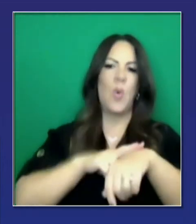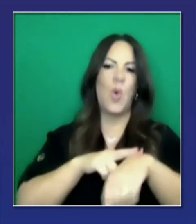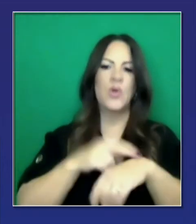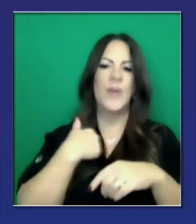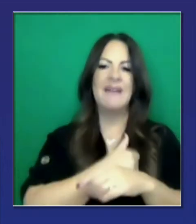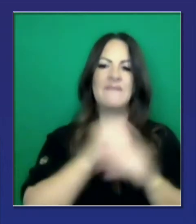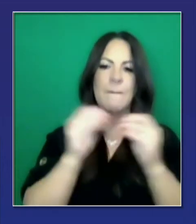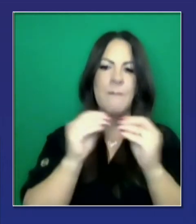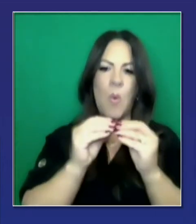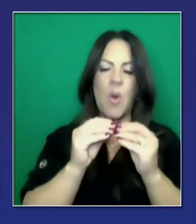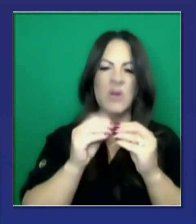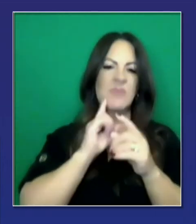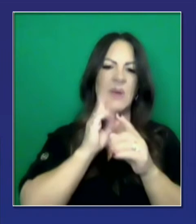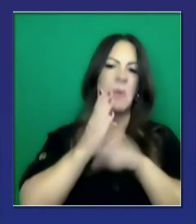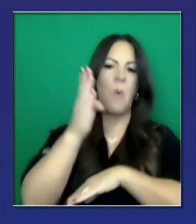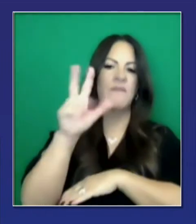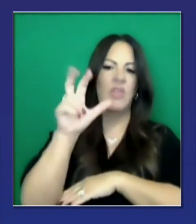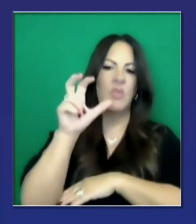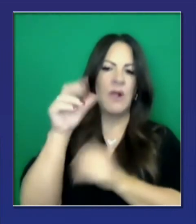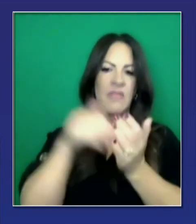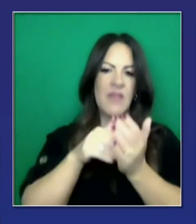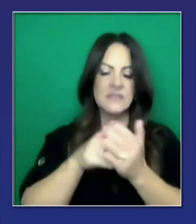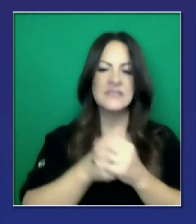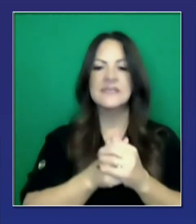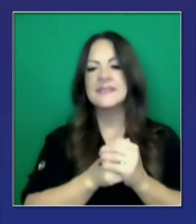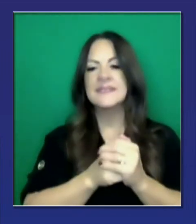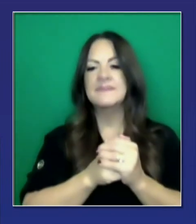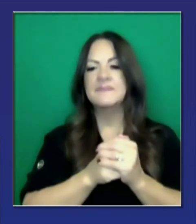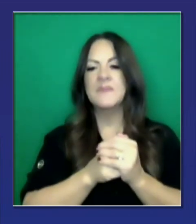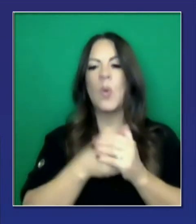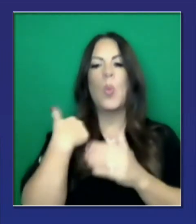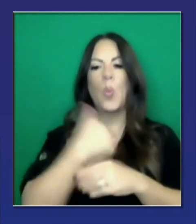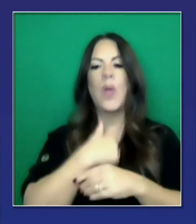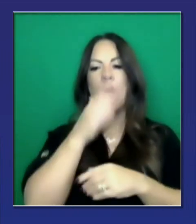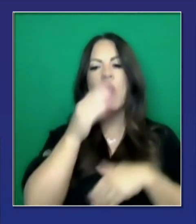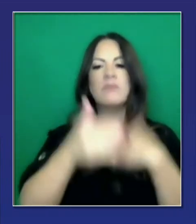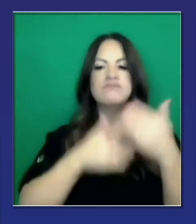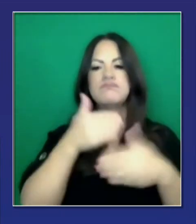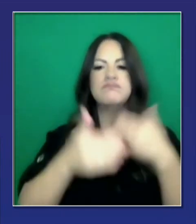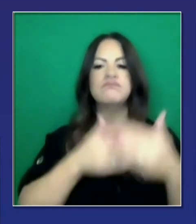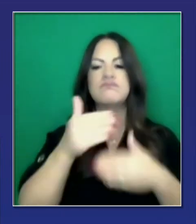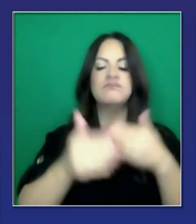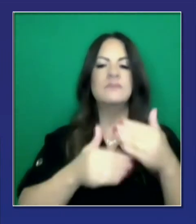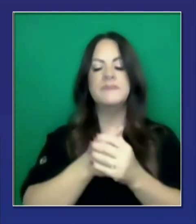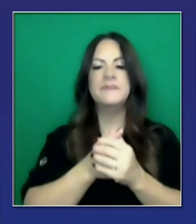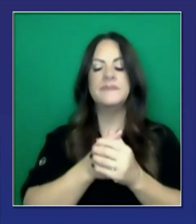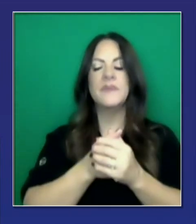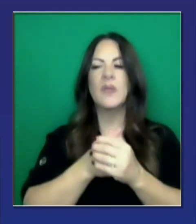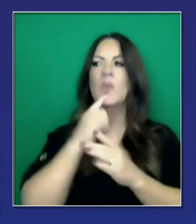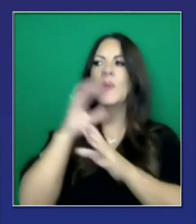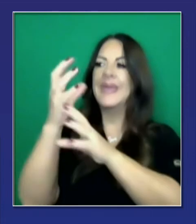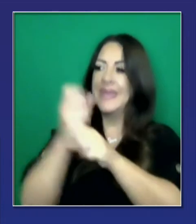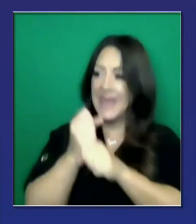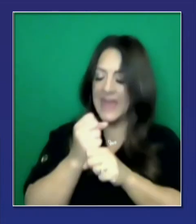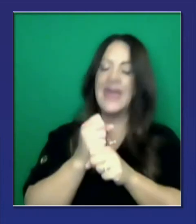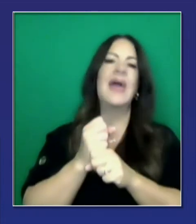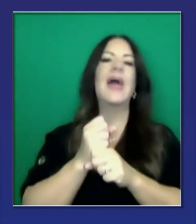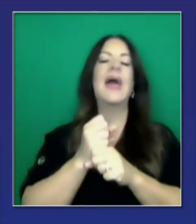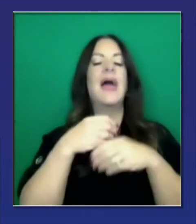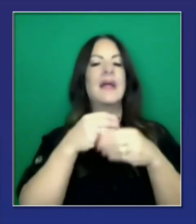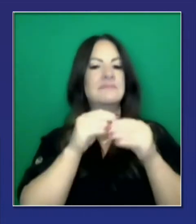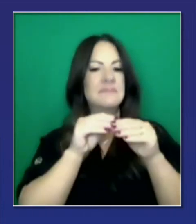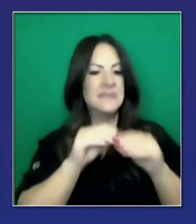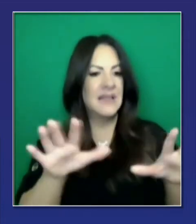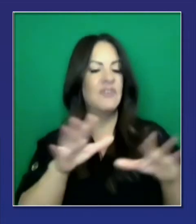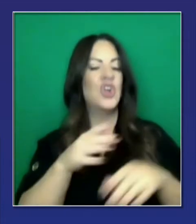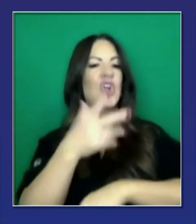of 300,000. And you're going to see it's more like a flywheel as these things arrive, spoke and hub. You then deliver